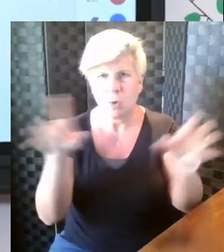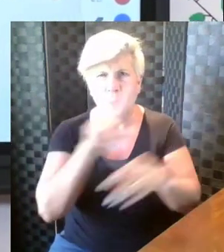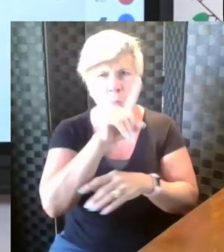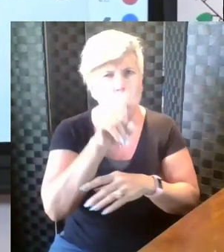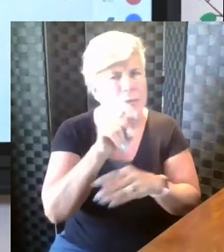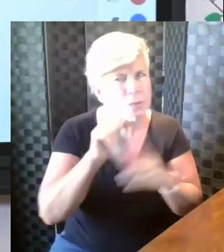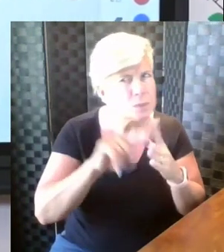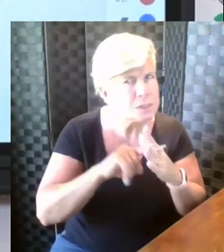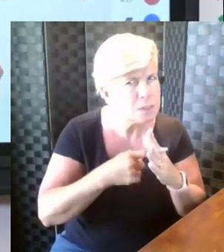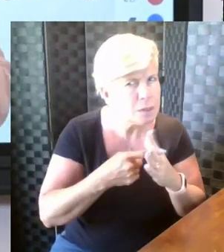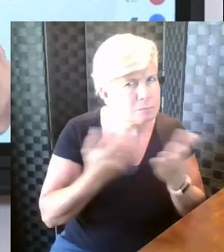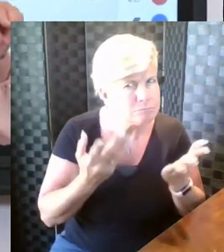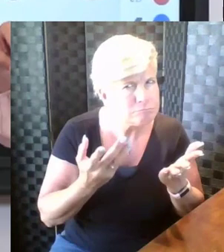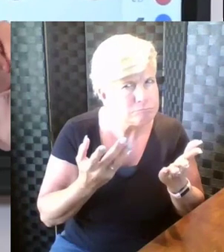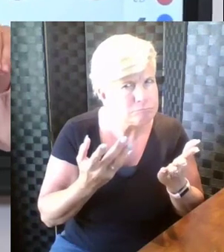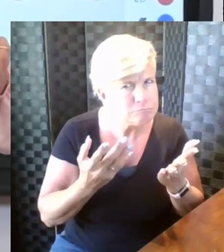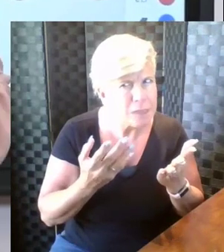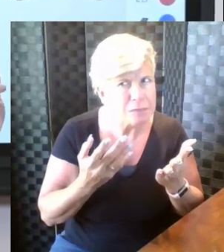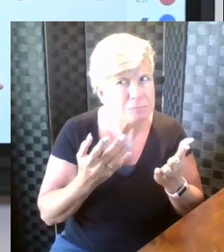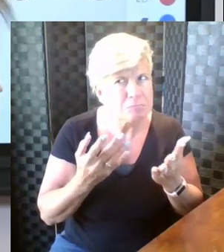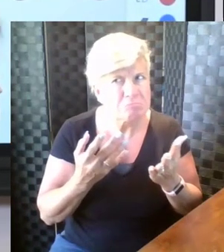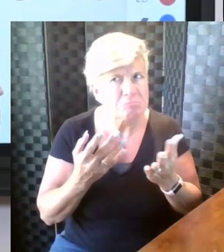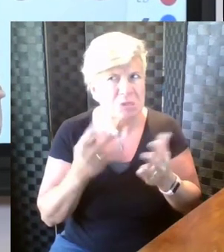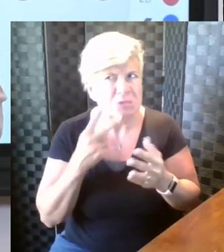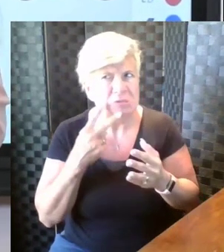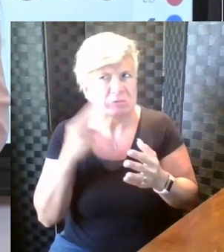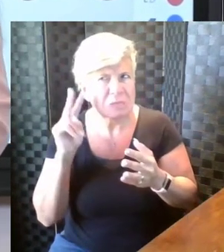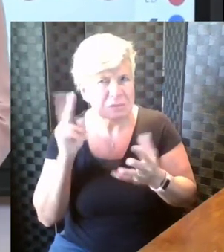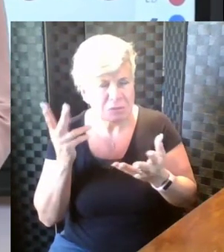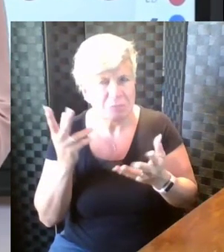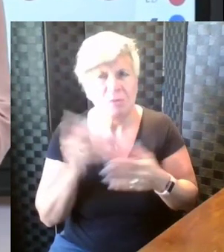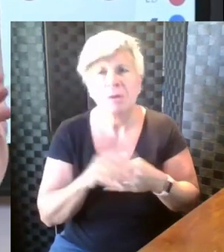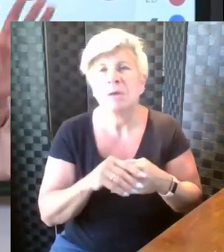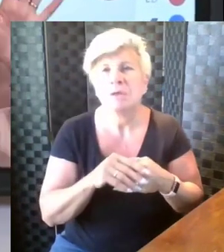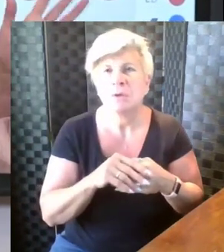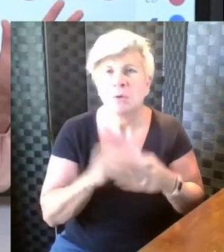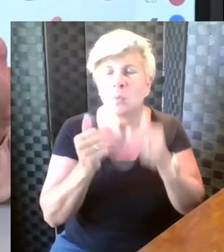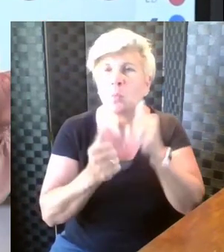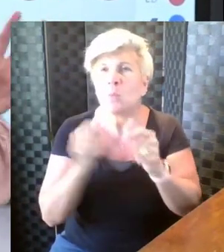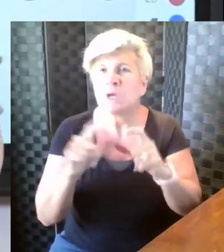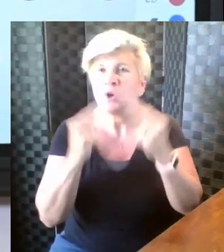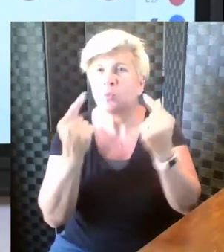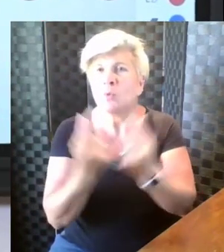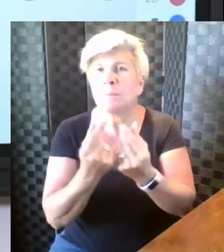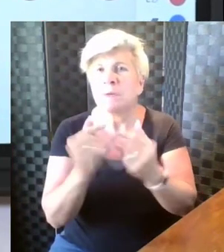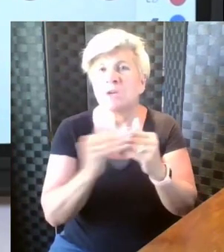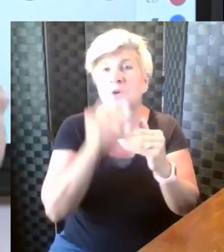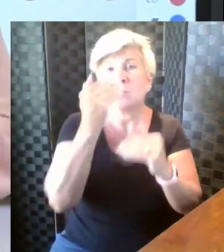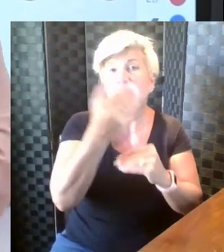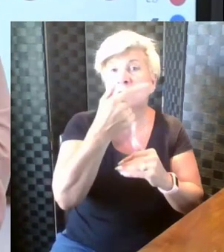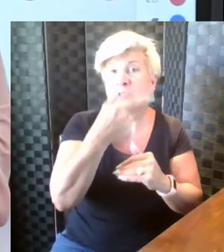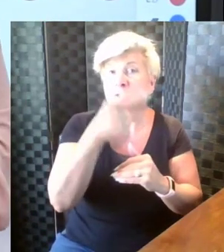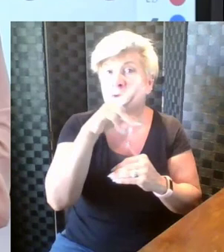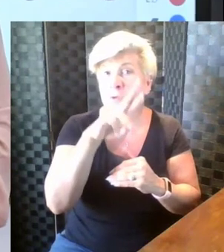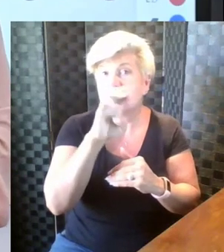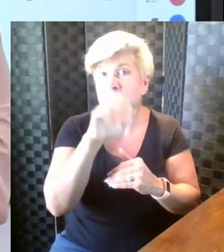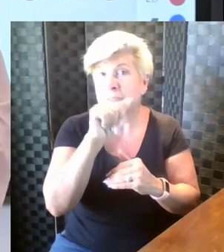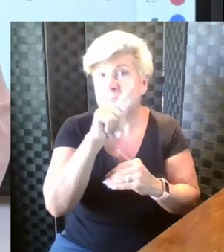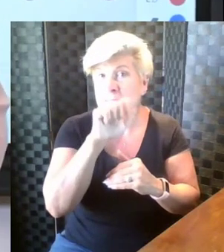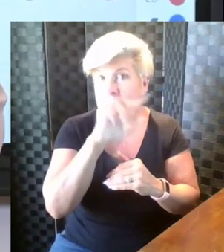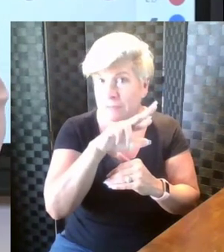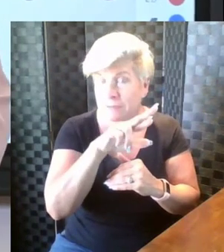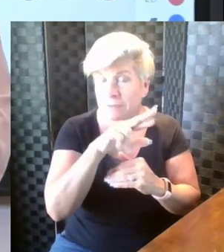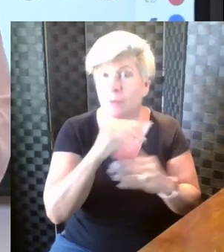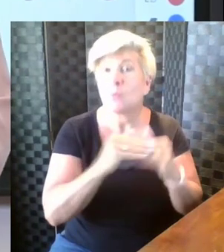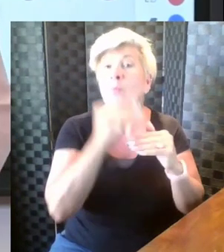we started a couple lessons ago was which group is greater, and that was our big time word. I hope some of you have been using that word at